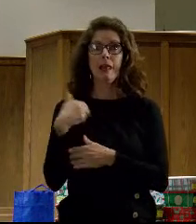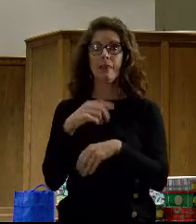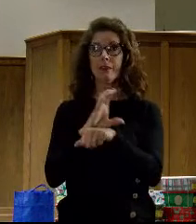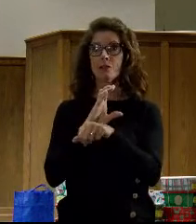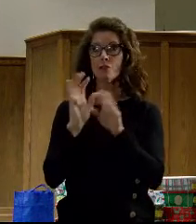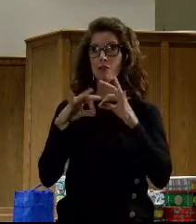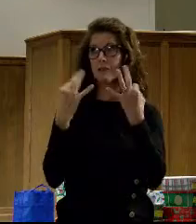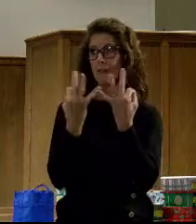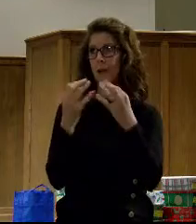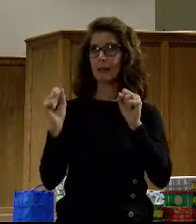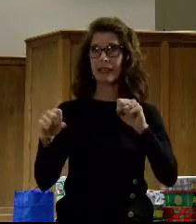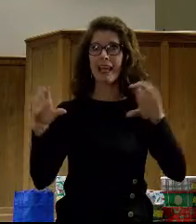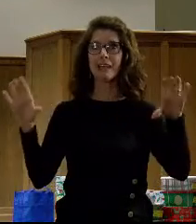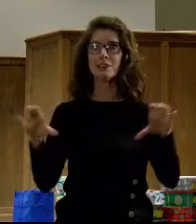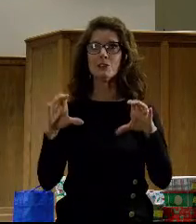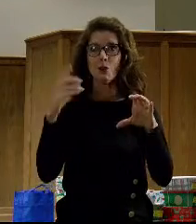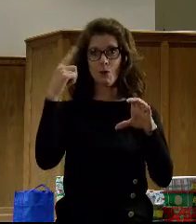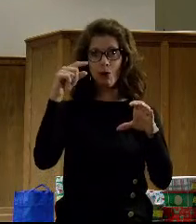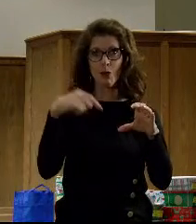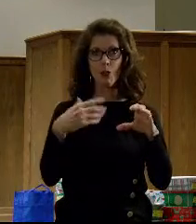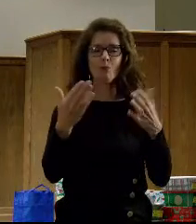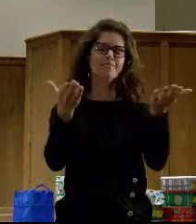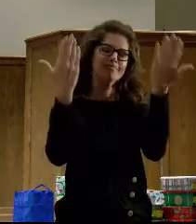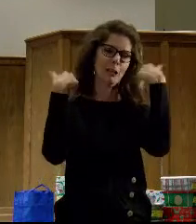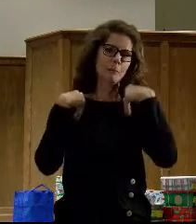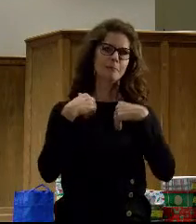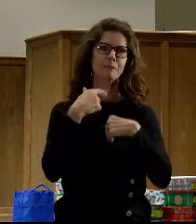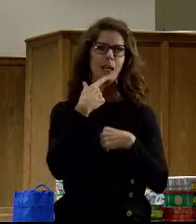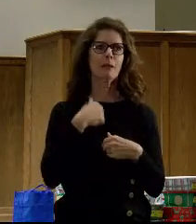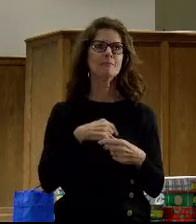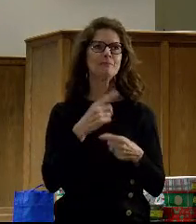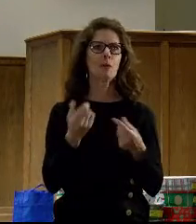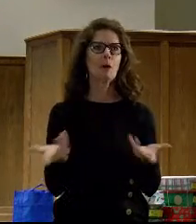can do for you, come tell me about it while we stand and sing.